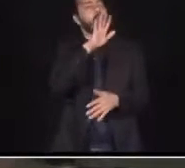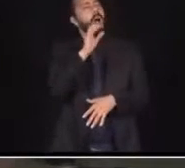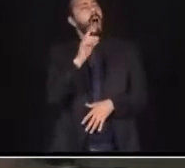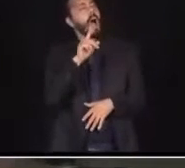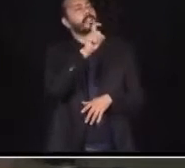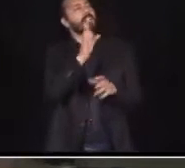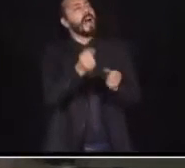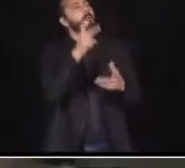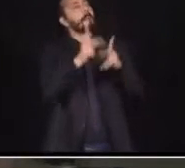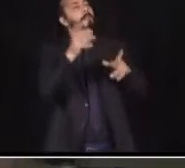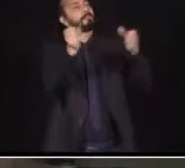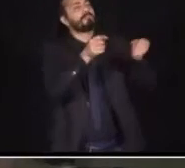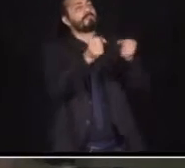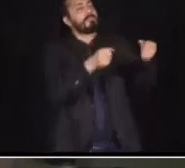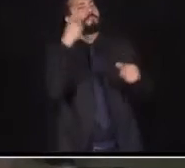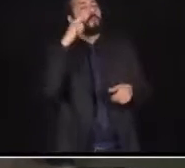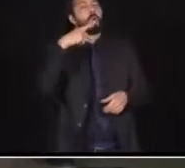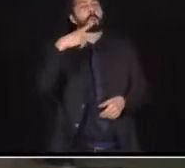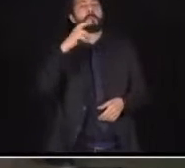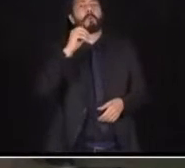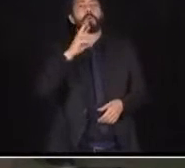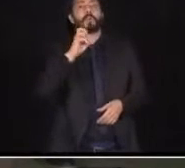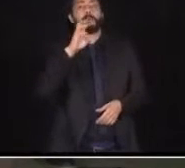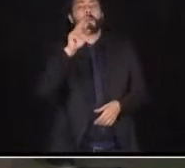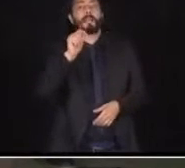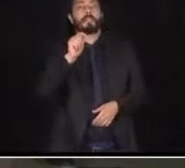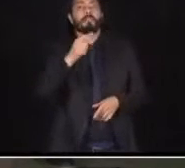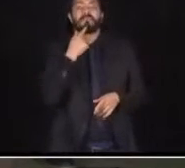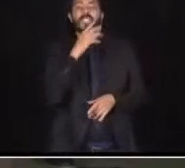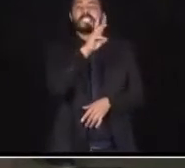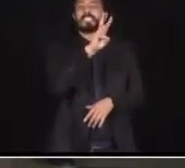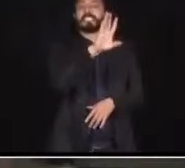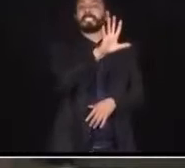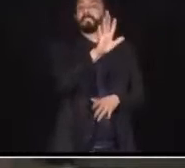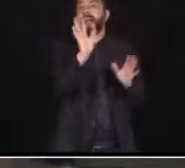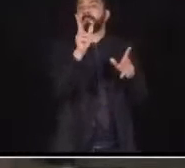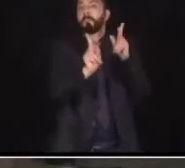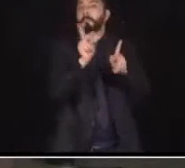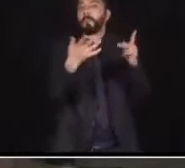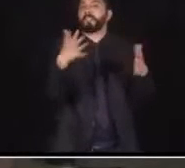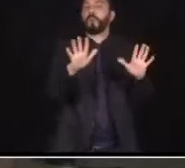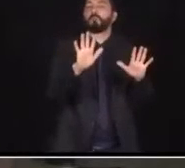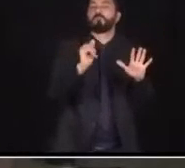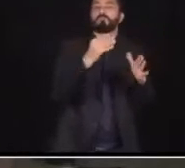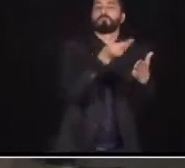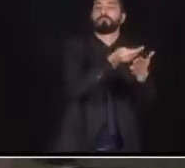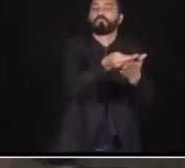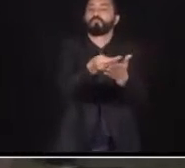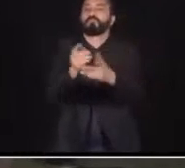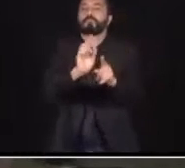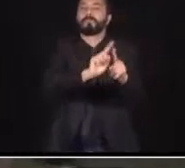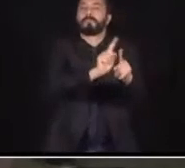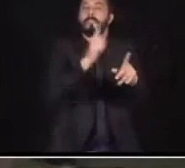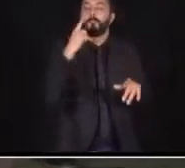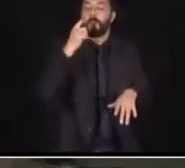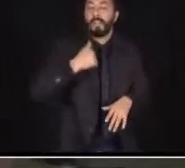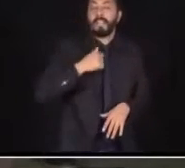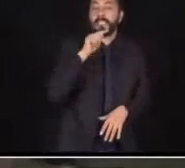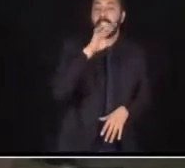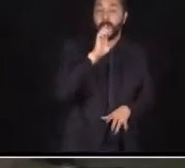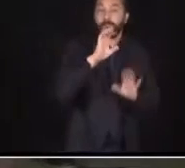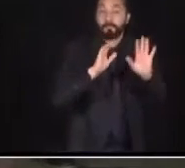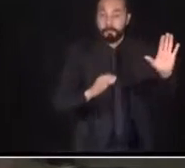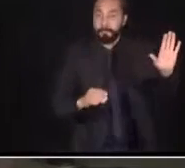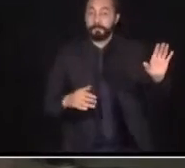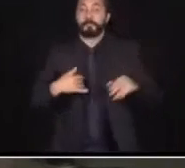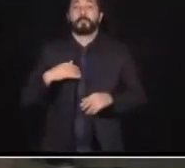said, about 65. We find out in Ontario, because all the ministries, all the agencies, are you ready for this one? We